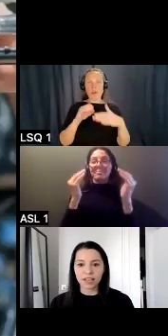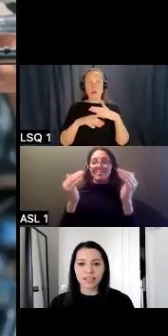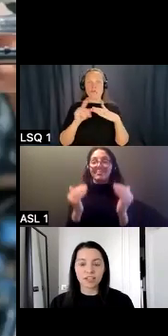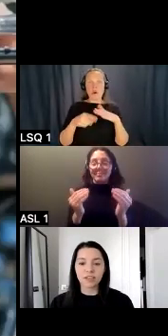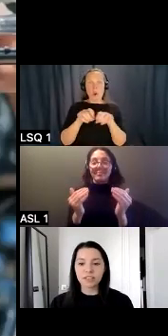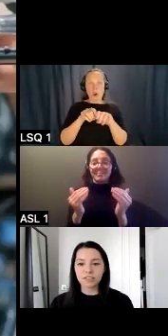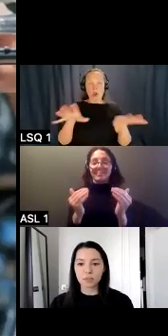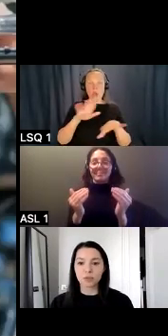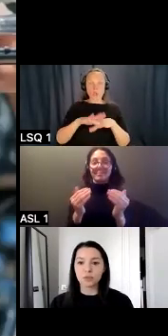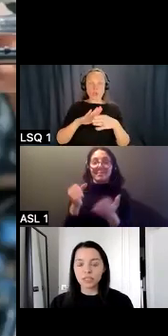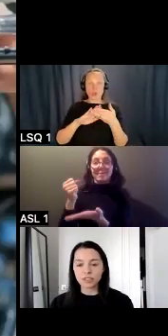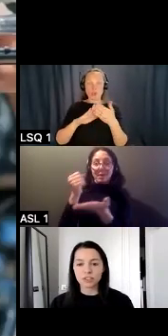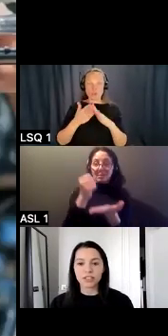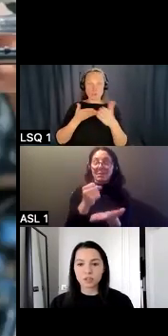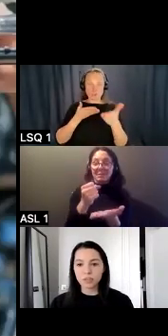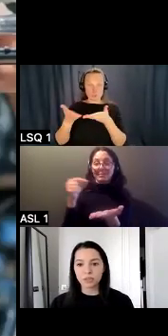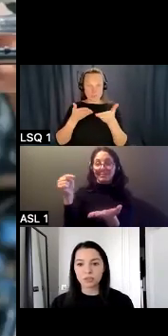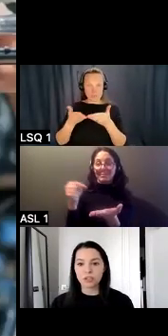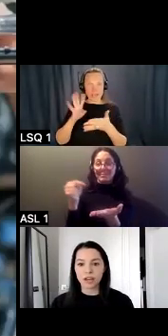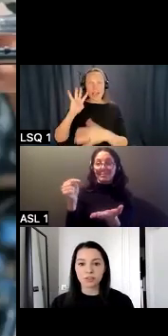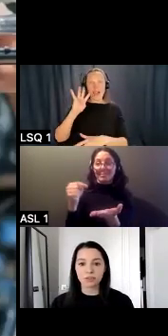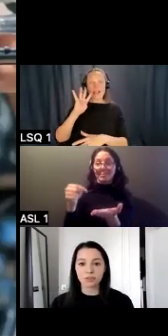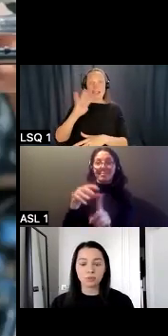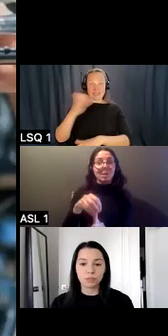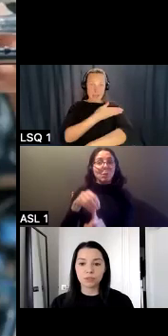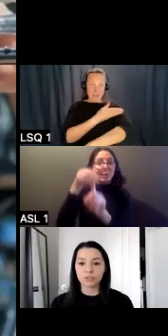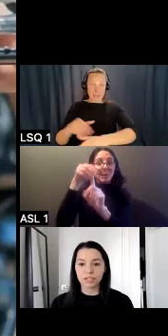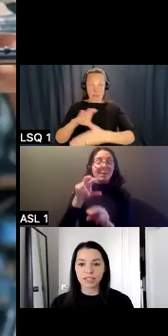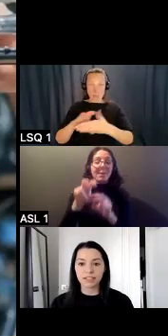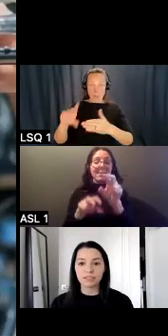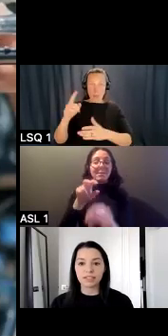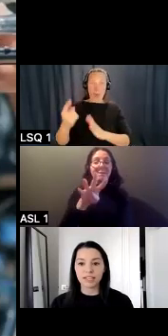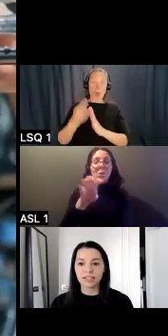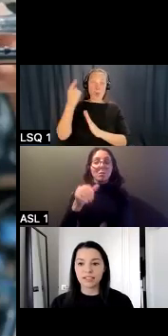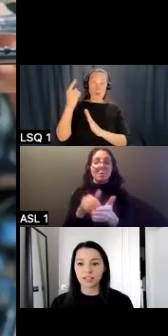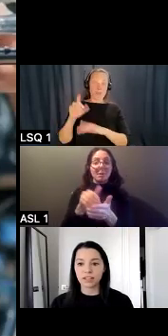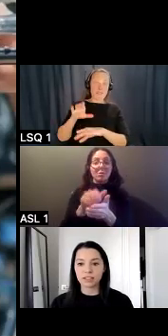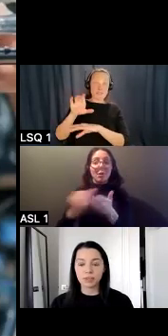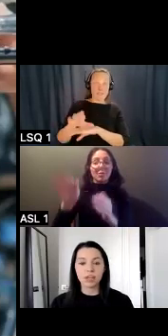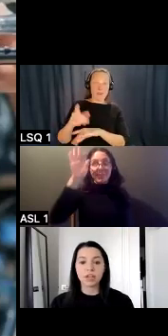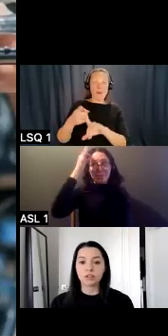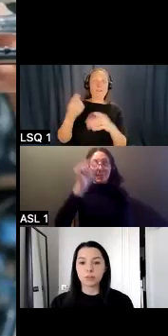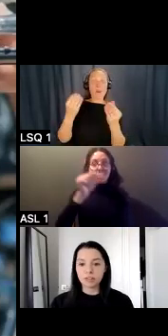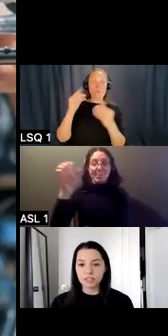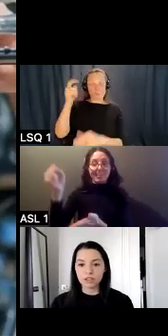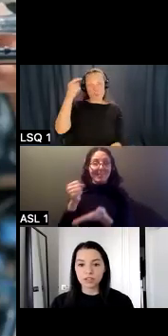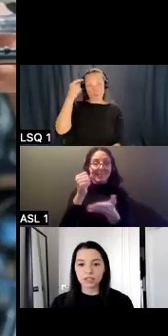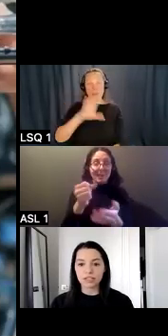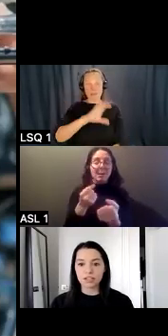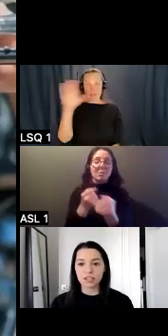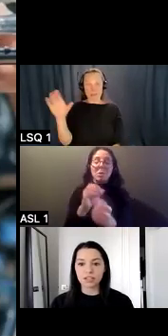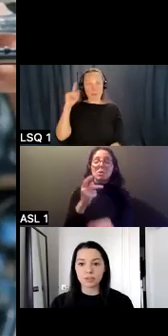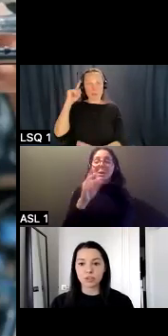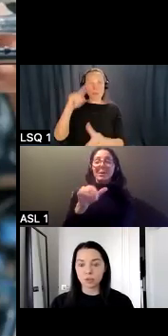This fund is a unique investment of $400 million from the Government of Canada to support charities and